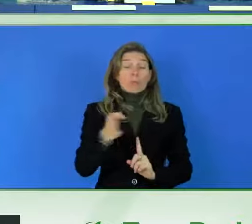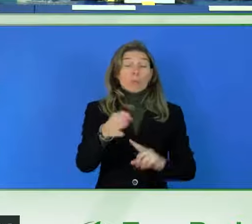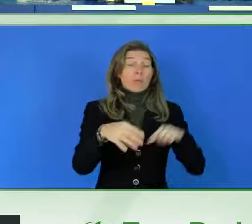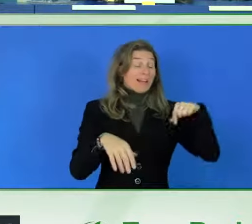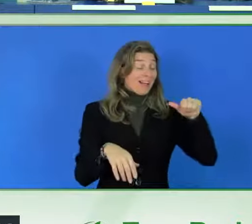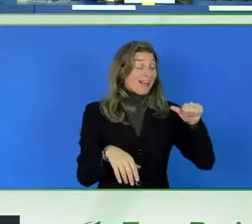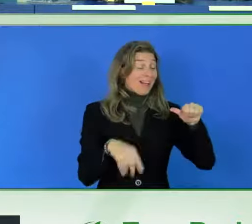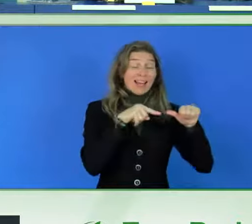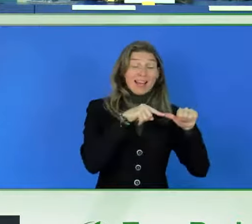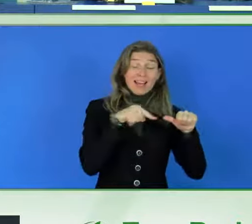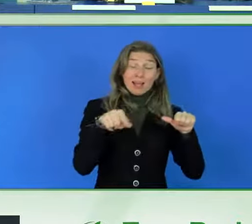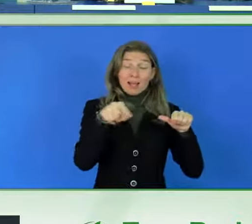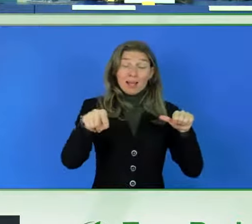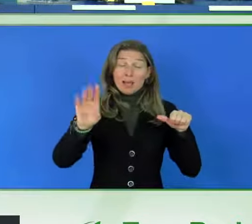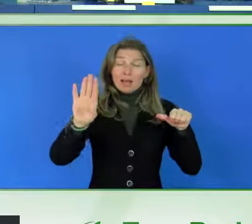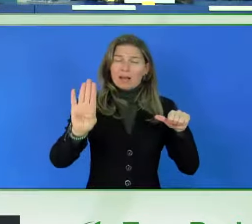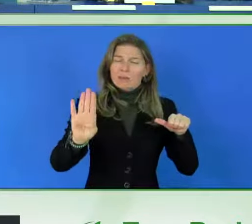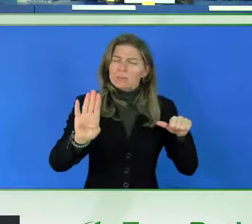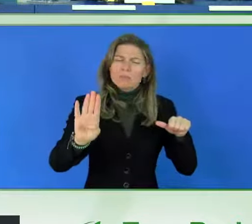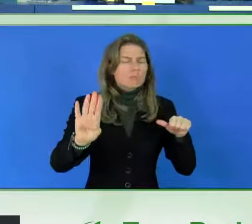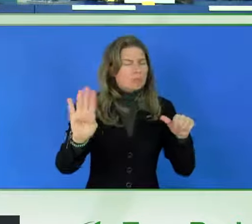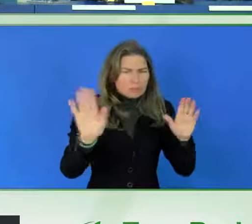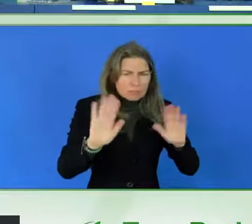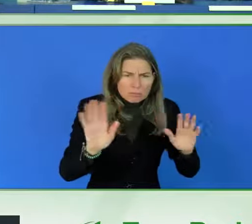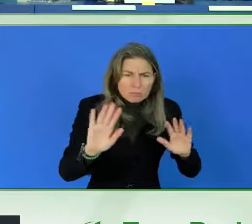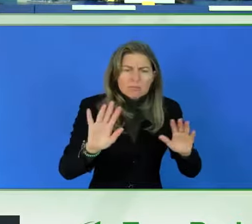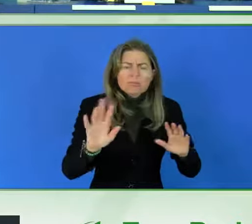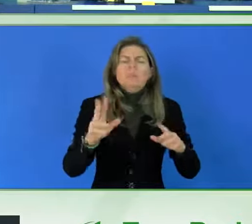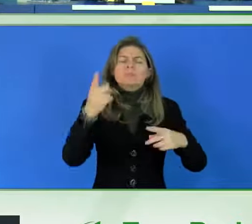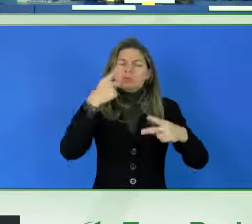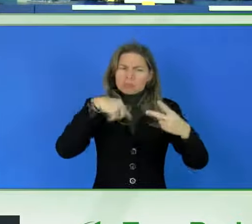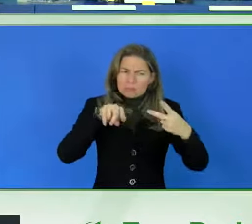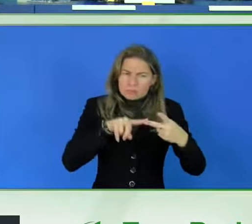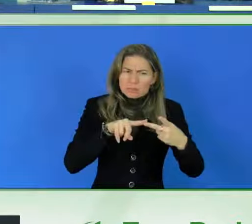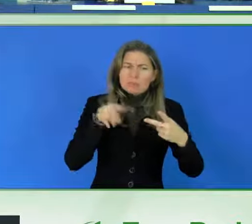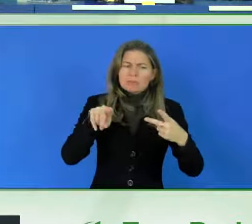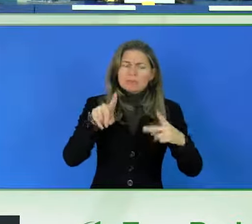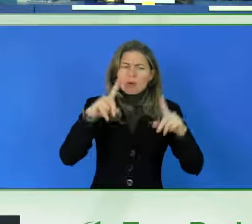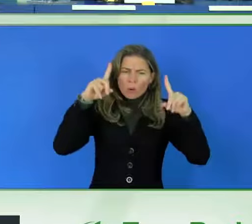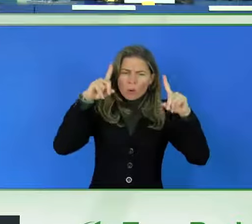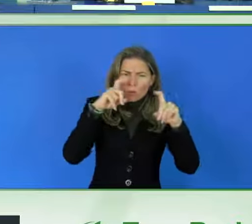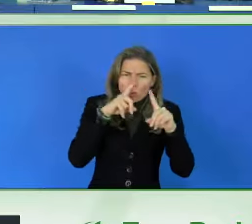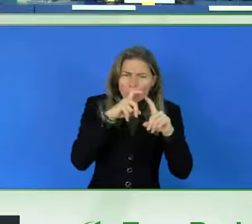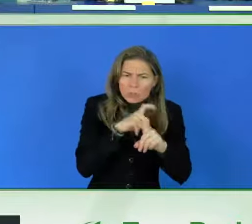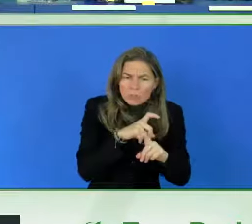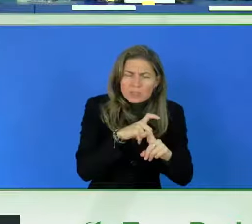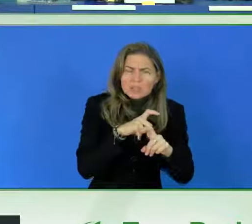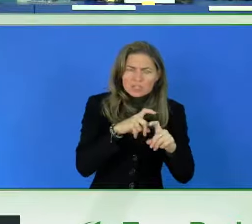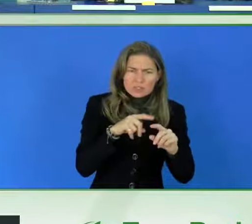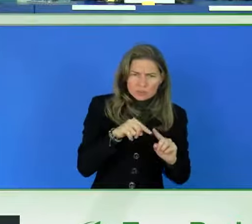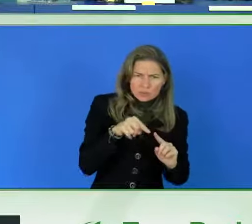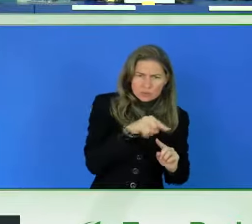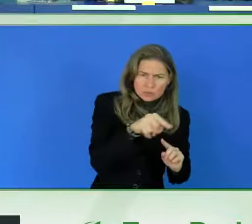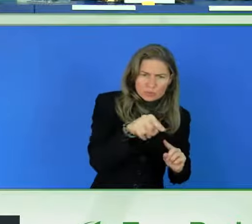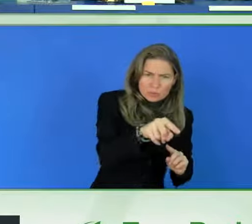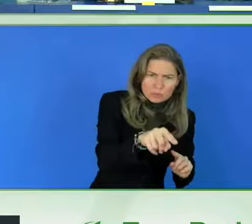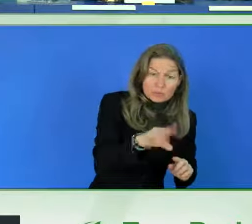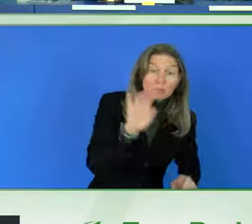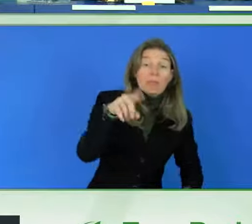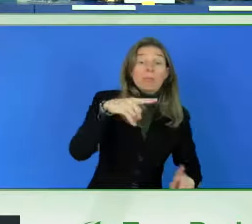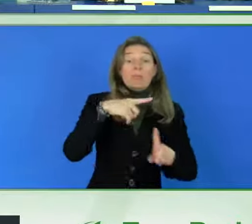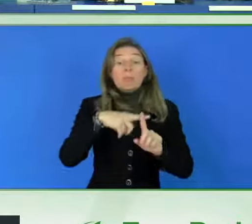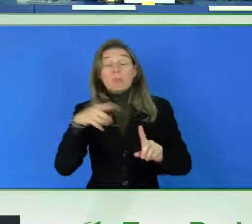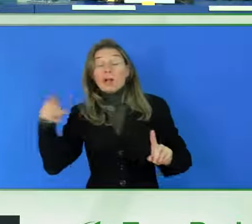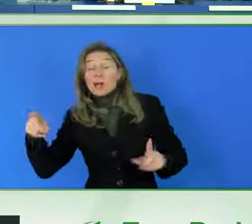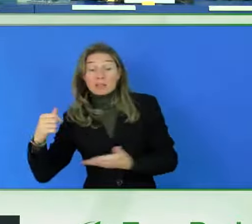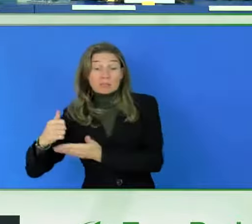trips, and with more complex trips. Relatives and caregivers improve their quality of life. They don't have to take